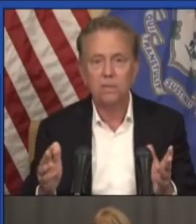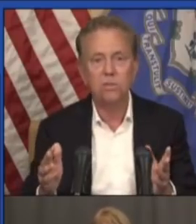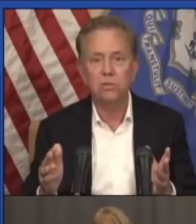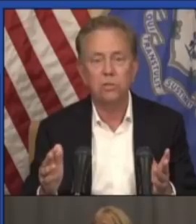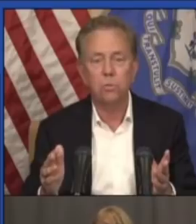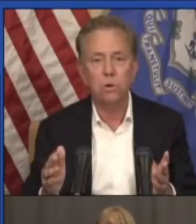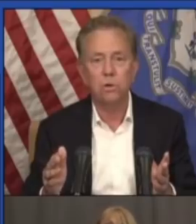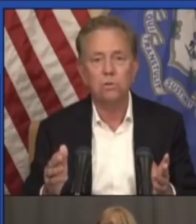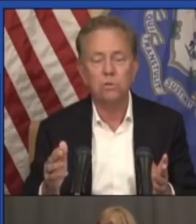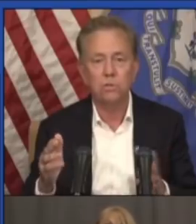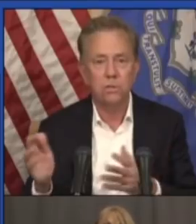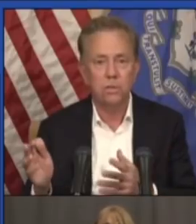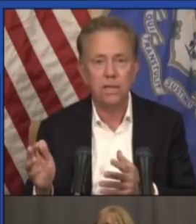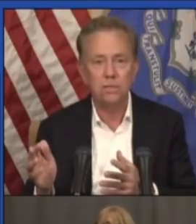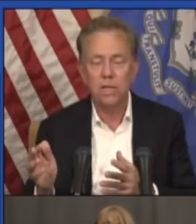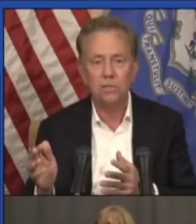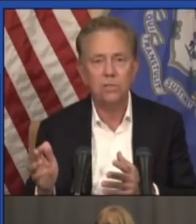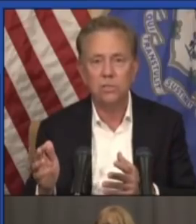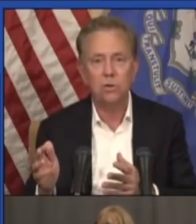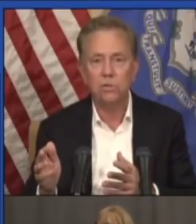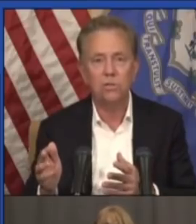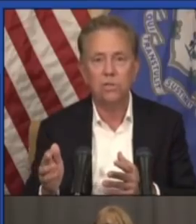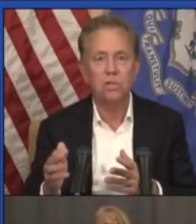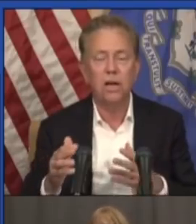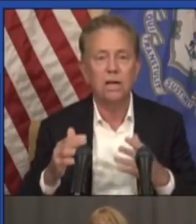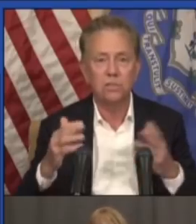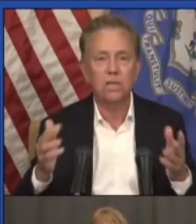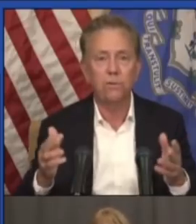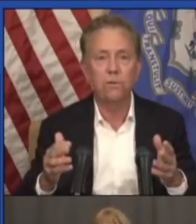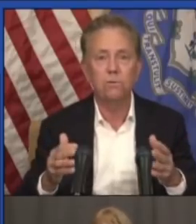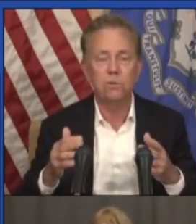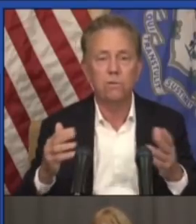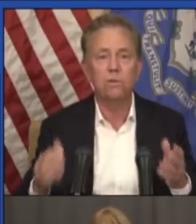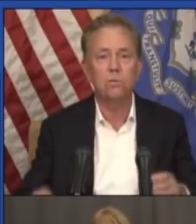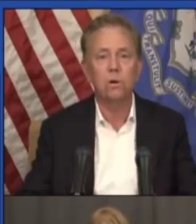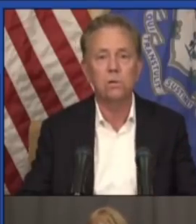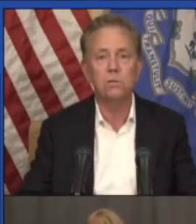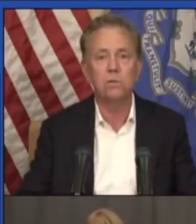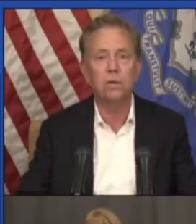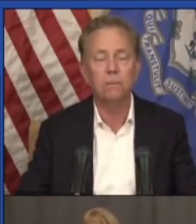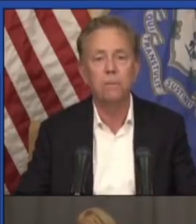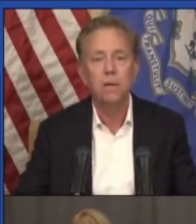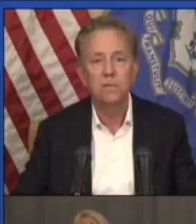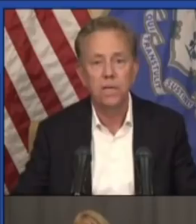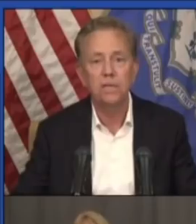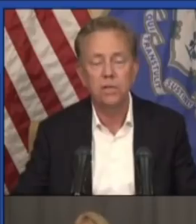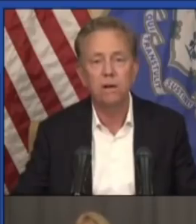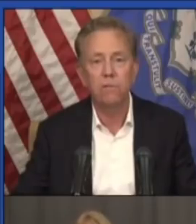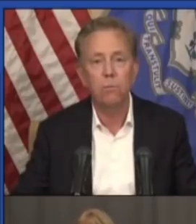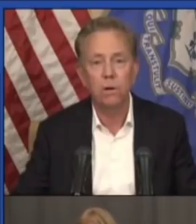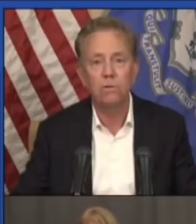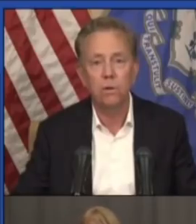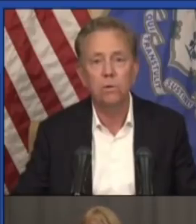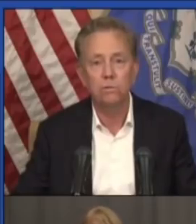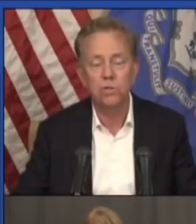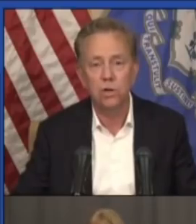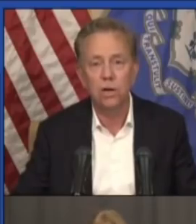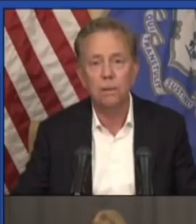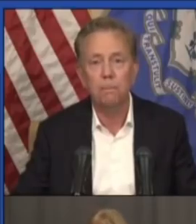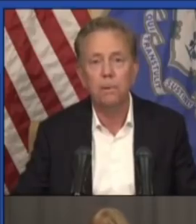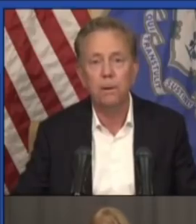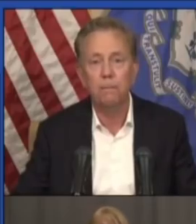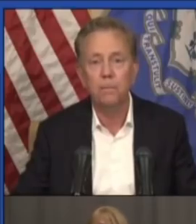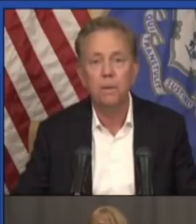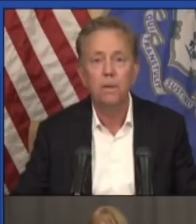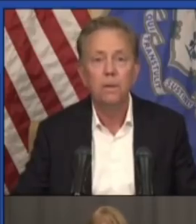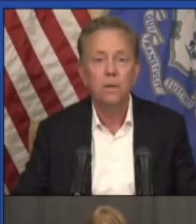about the essential workers. That's not just nurses and docs, that's food service workers. To each and every one of you who stood